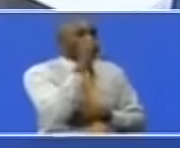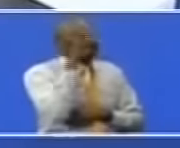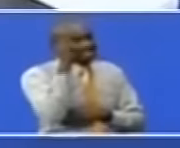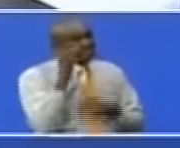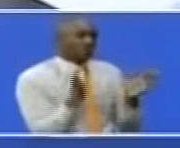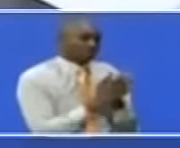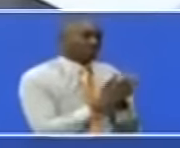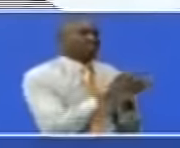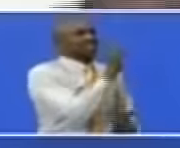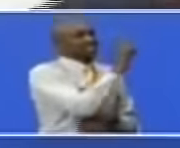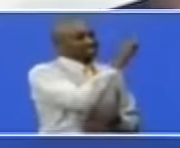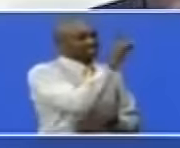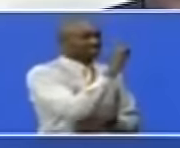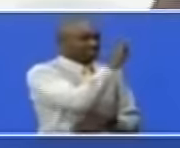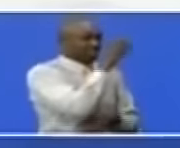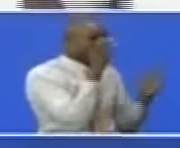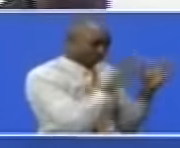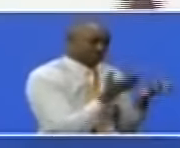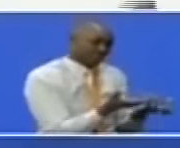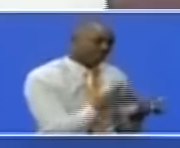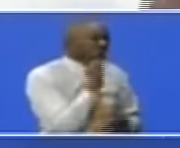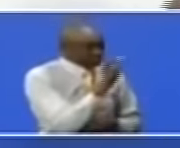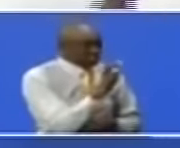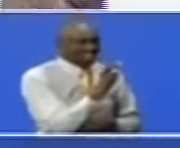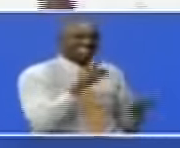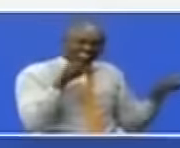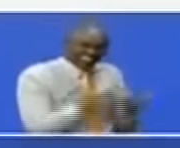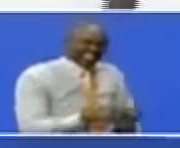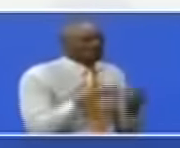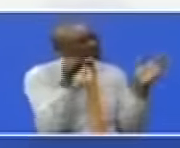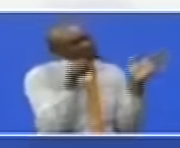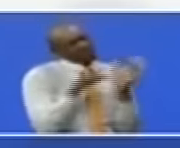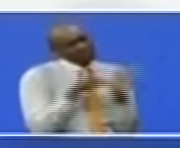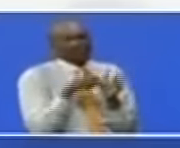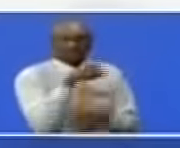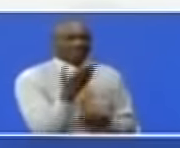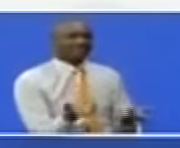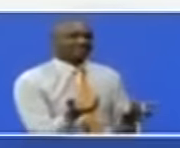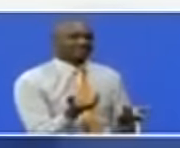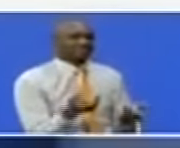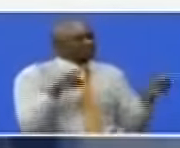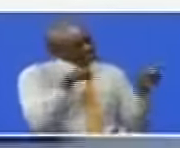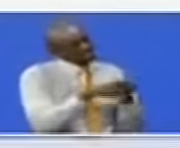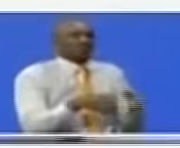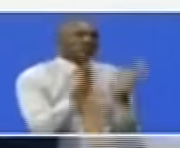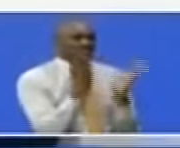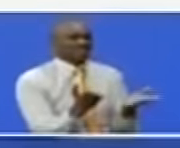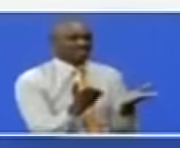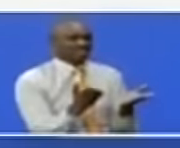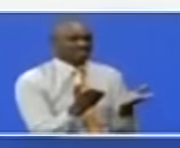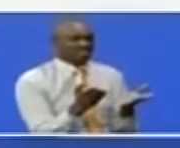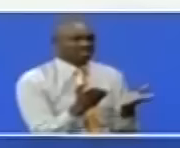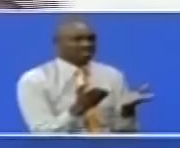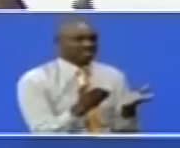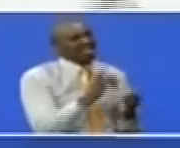because the people who are campaigning for Charo are ODM people, and the people who are campaigning for Homutengo are ODM people. Similarly, Kanu is in